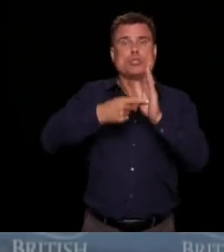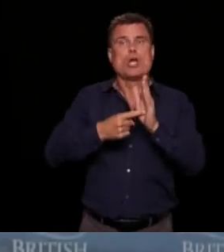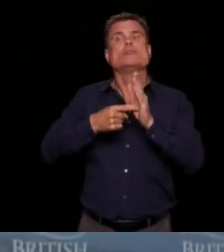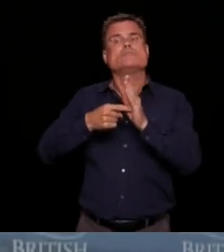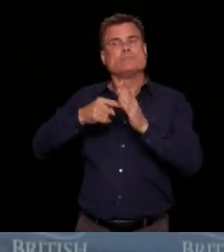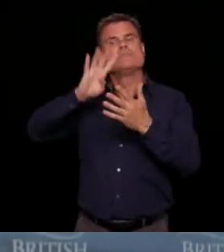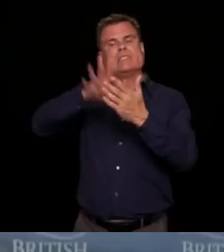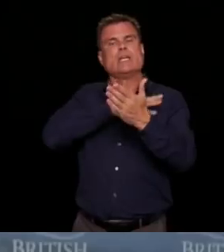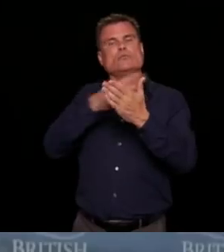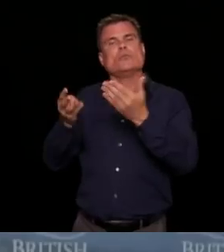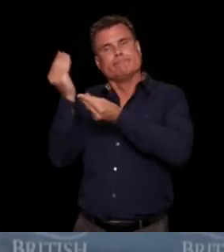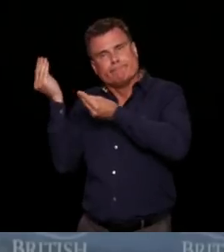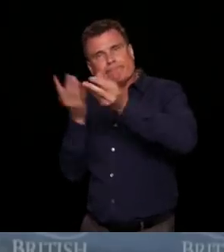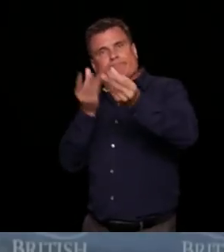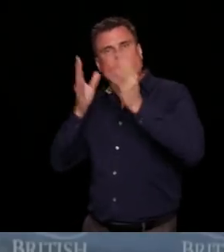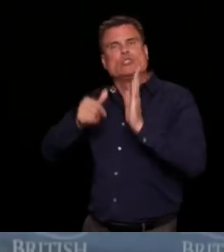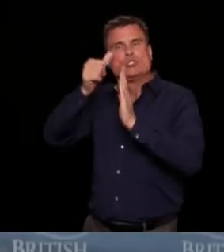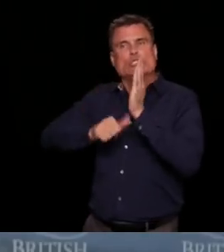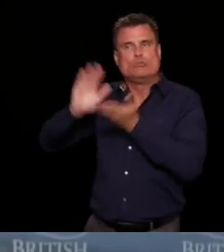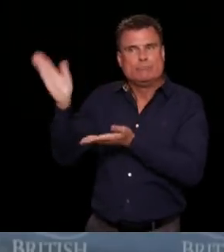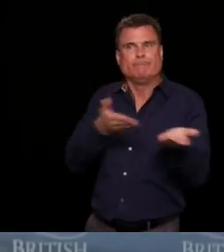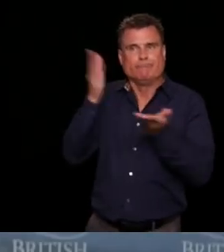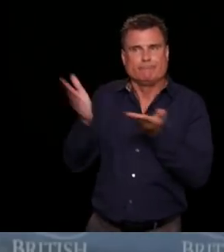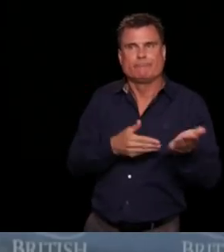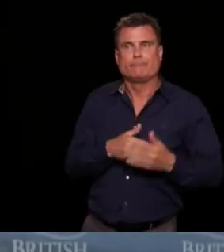May 18th and August the 10th, we completed